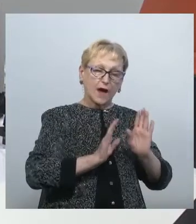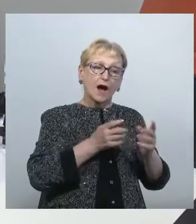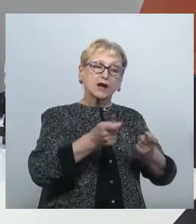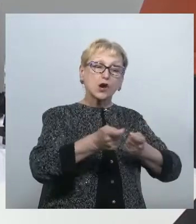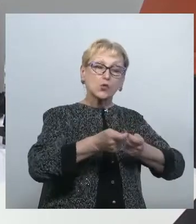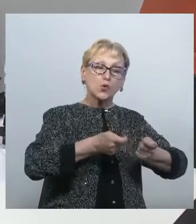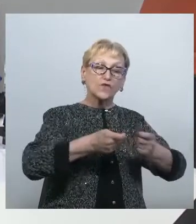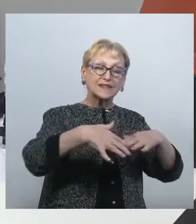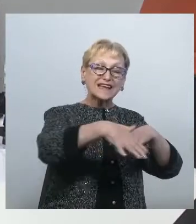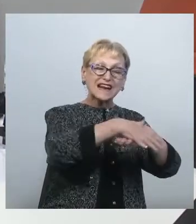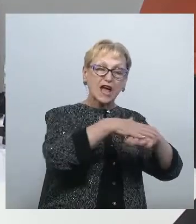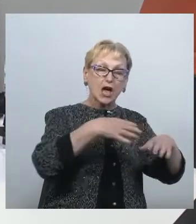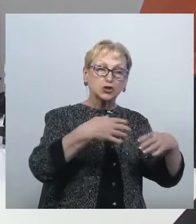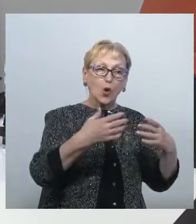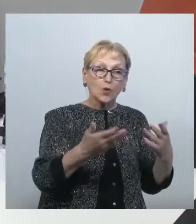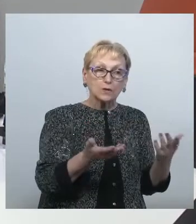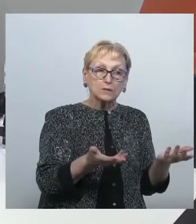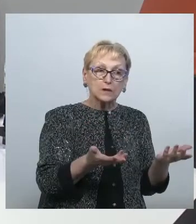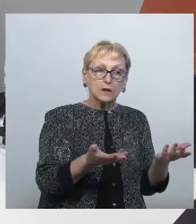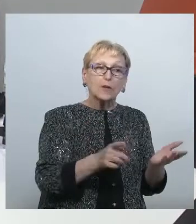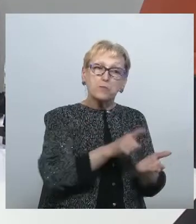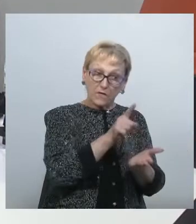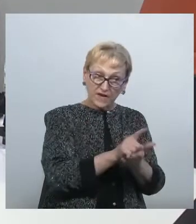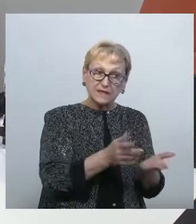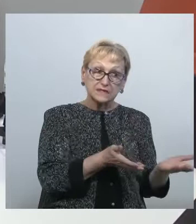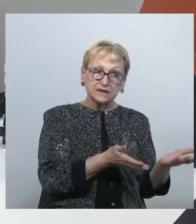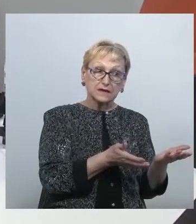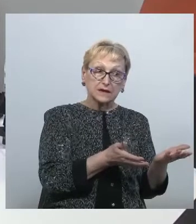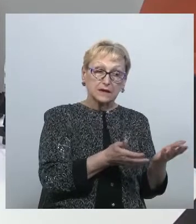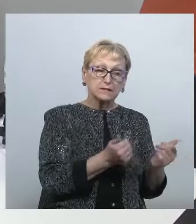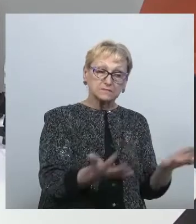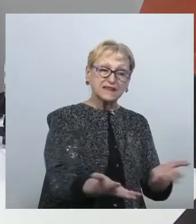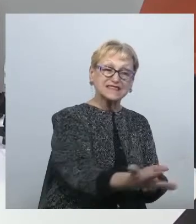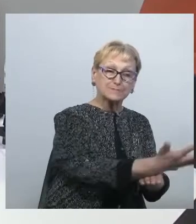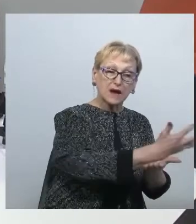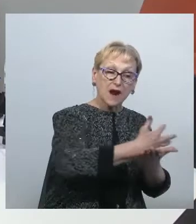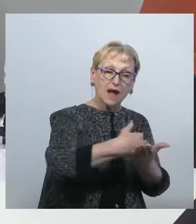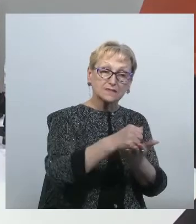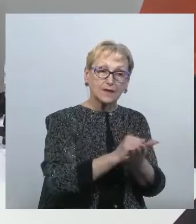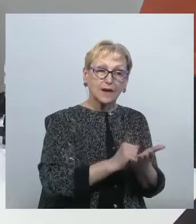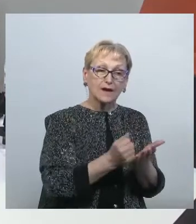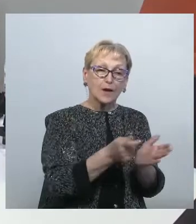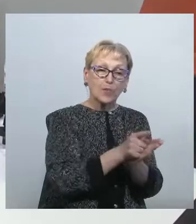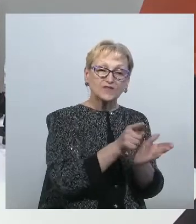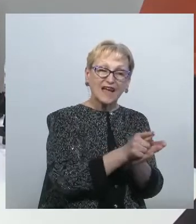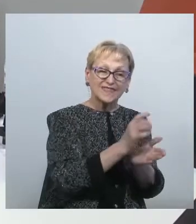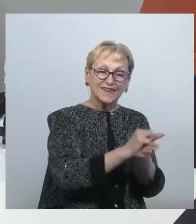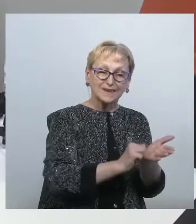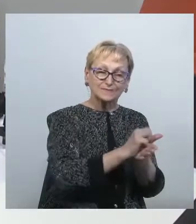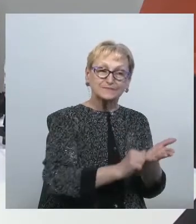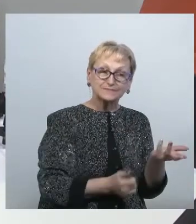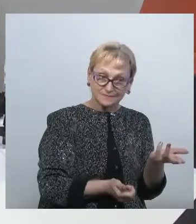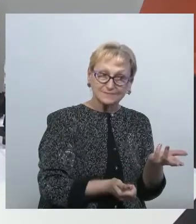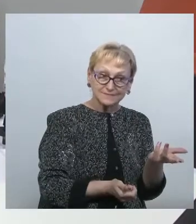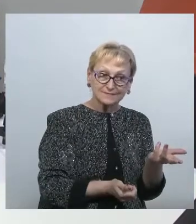the will in the state. Well, the state always is willing to regulate, to collect taxes. That's the